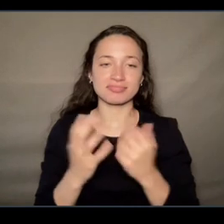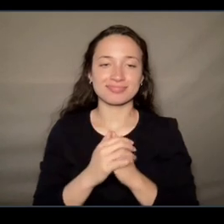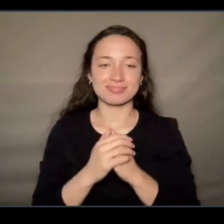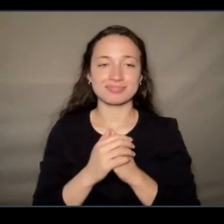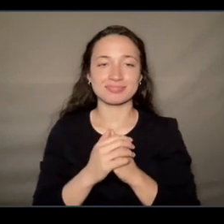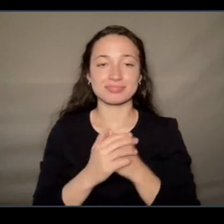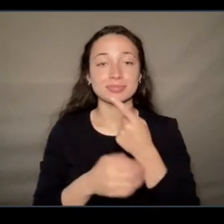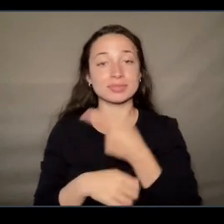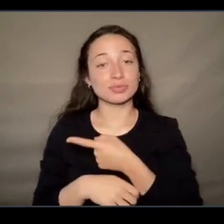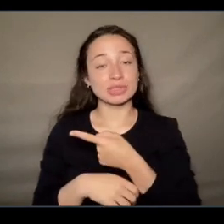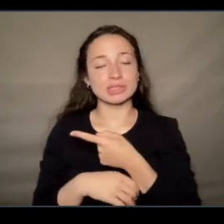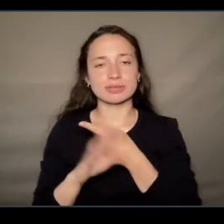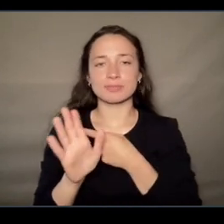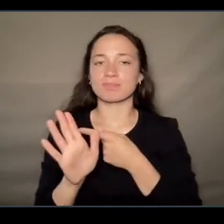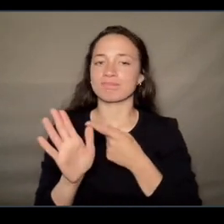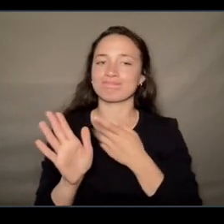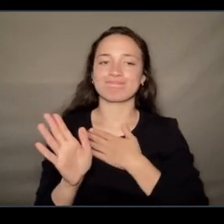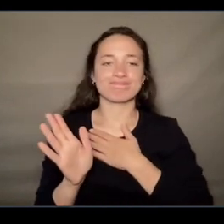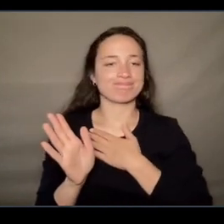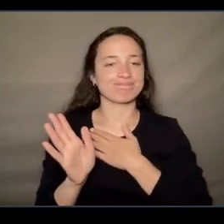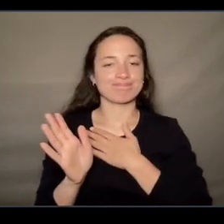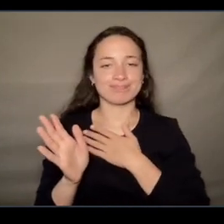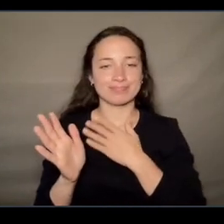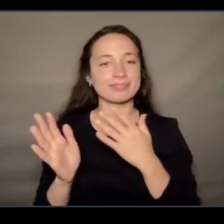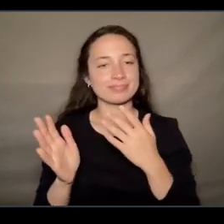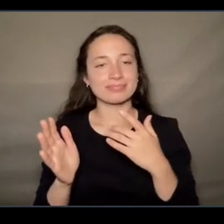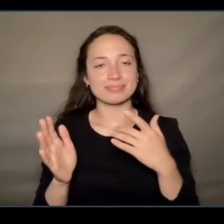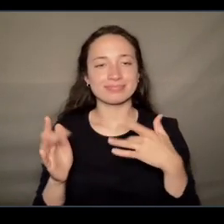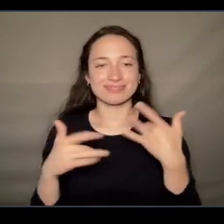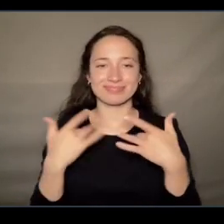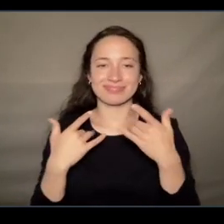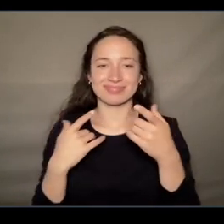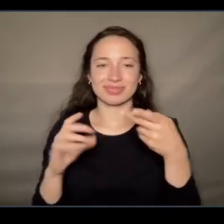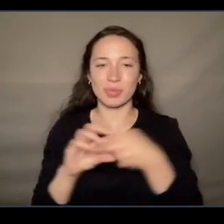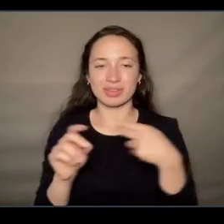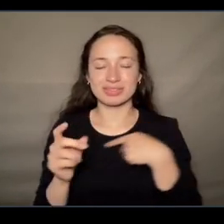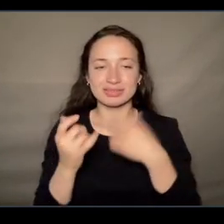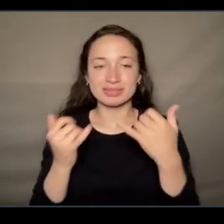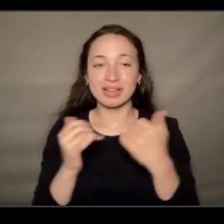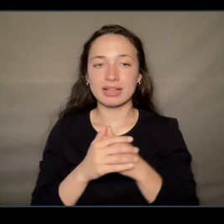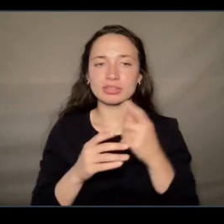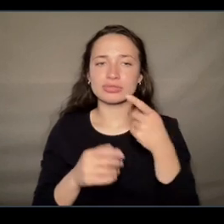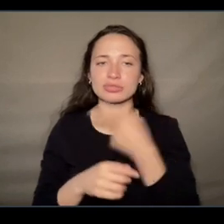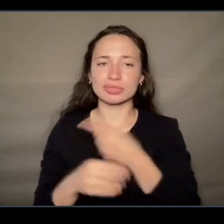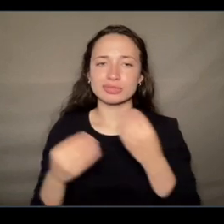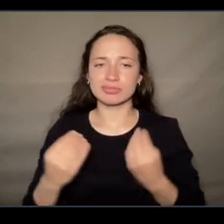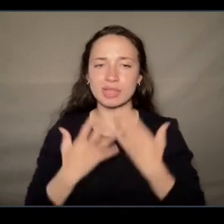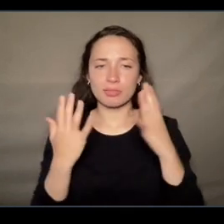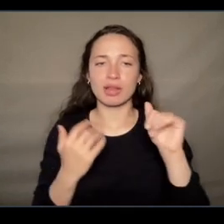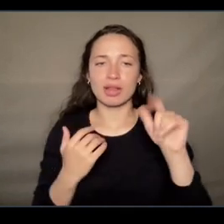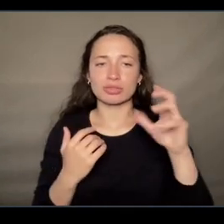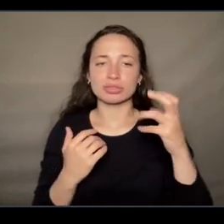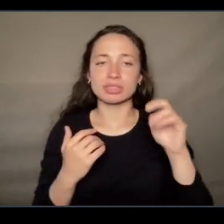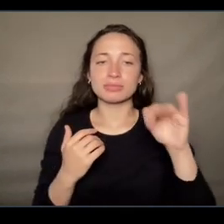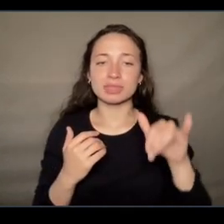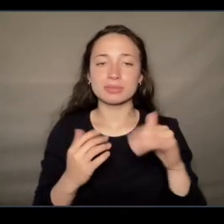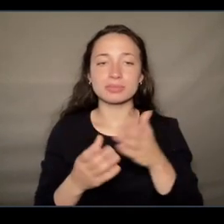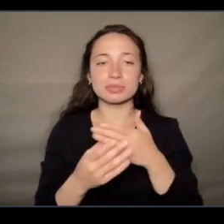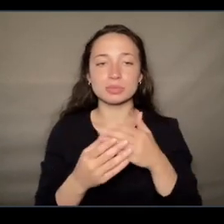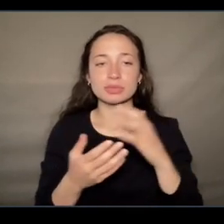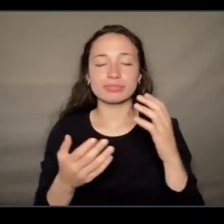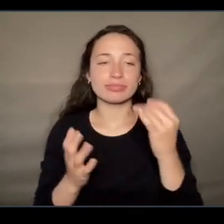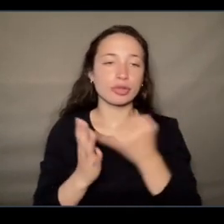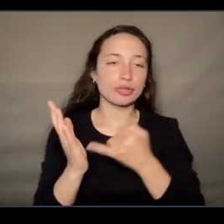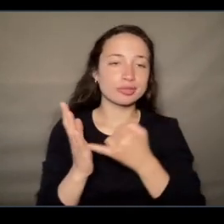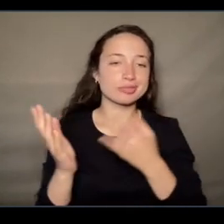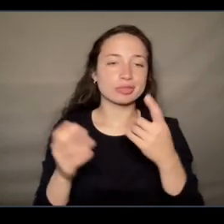reading. Patrice Pinette, oh my gosh, I'm so glad that she's joining us today. She's inspired by alchemy between the